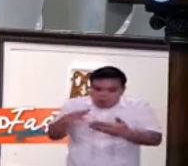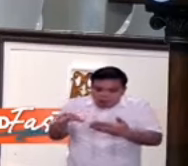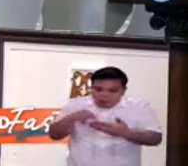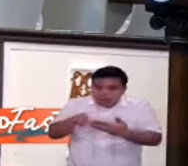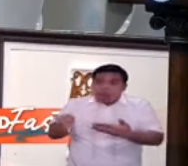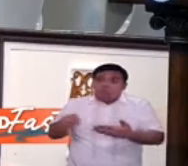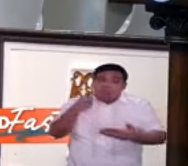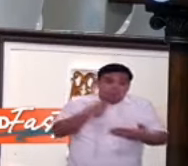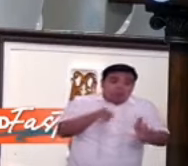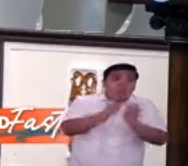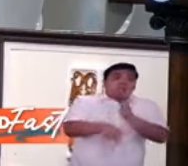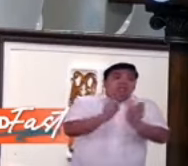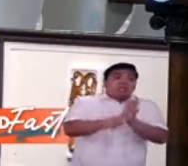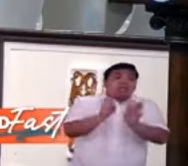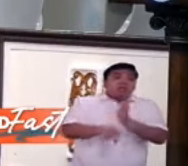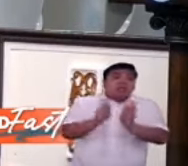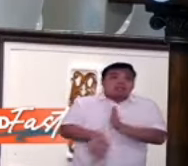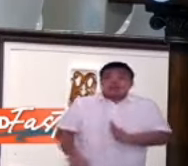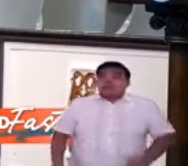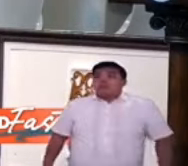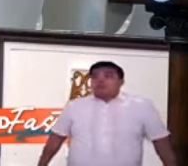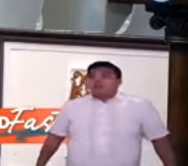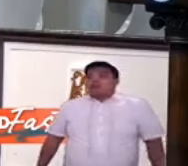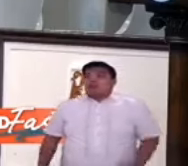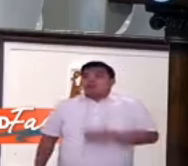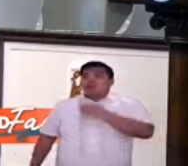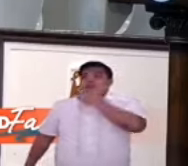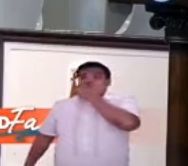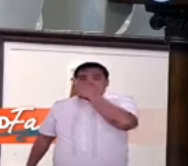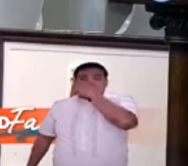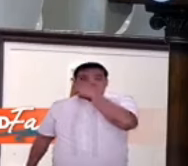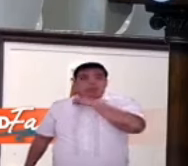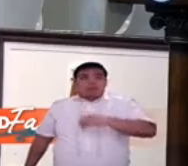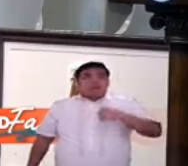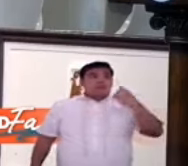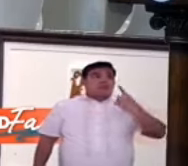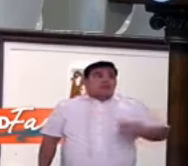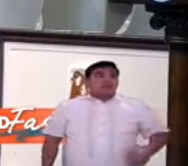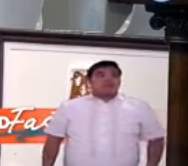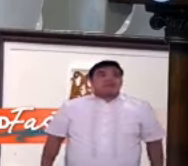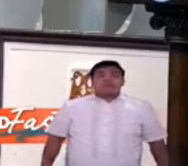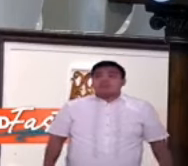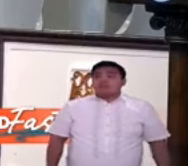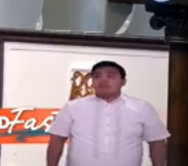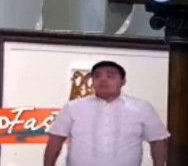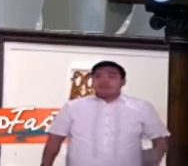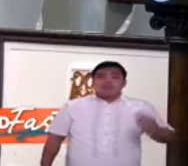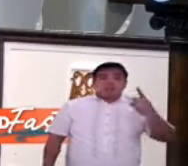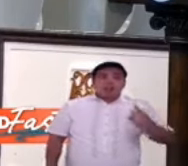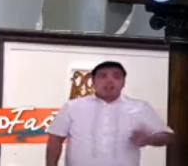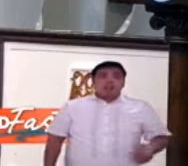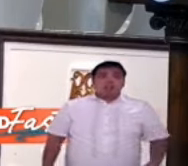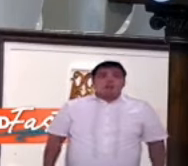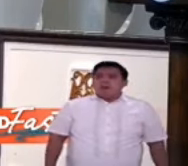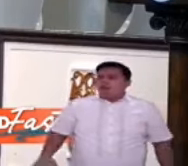proud. Because if you are proud, you're going to accept Christ, plus you're going to do good works. You're going to accept